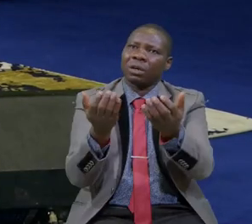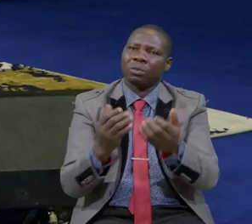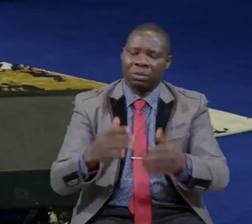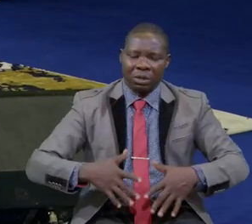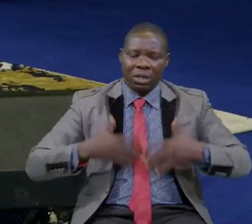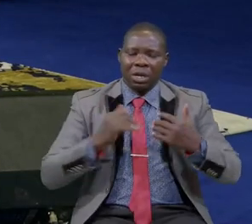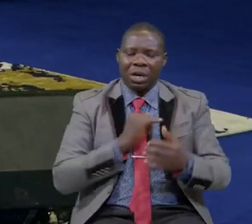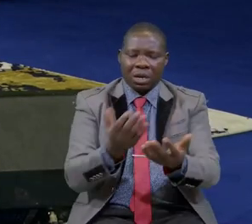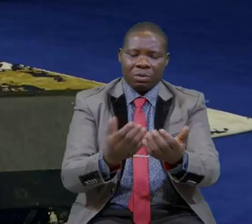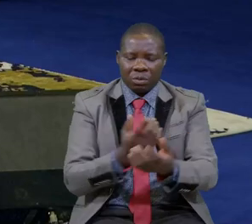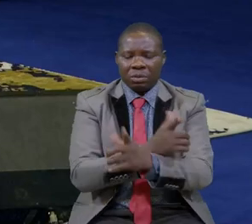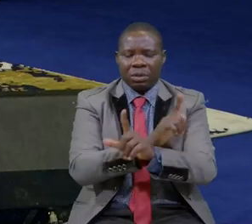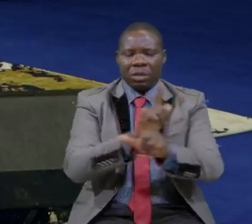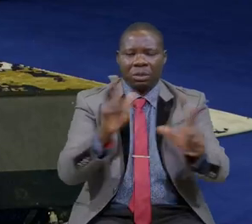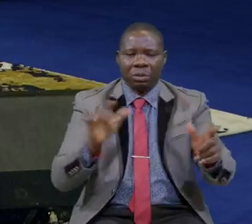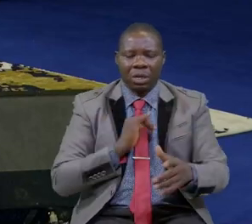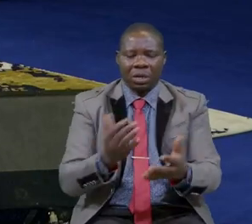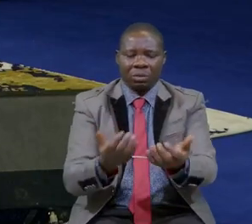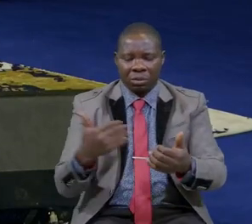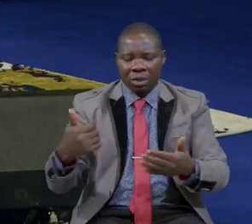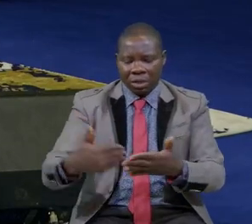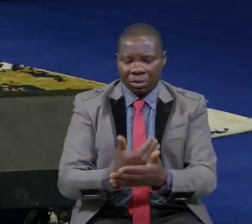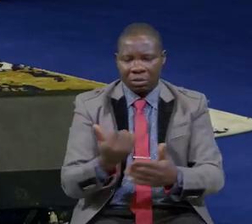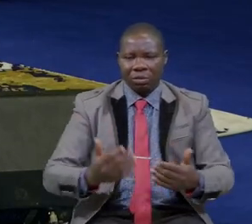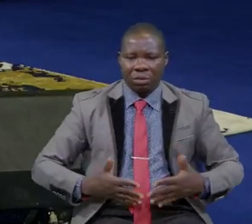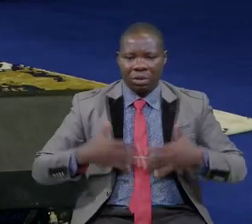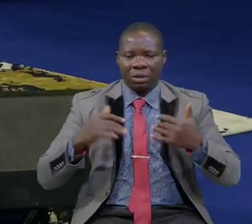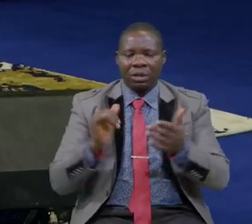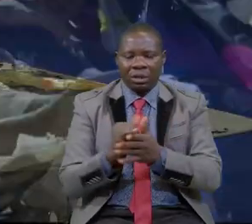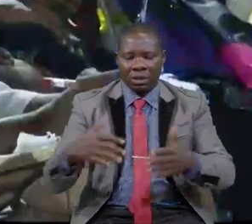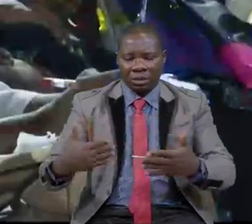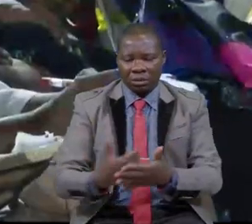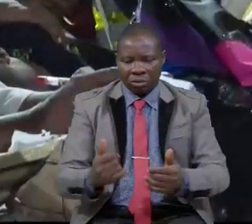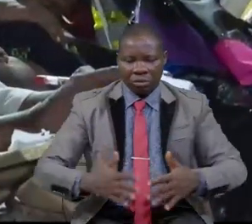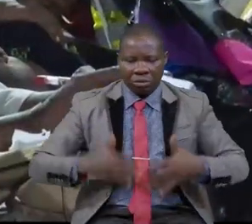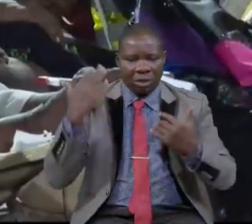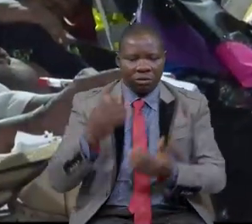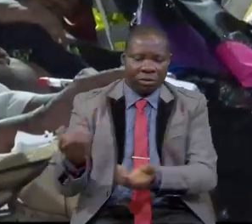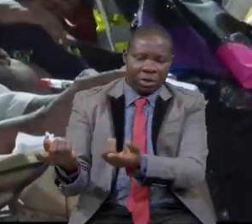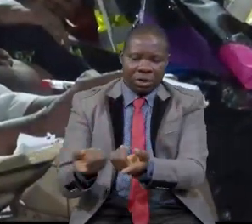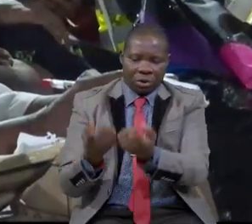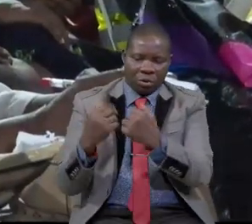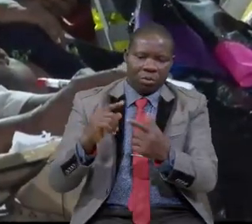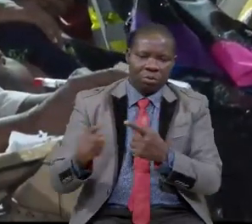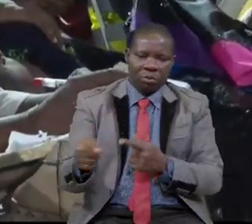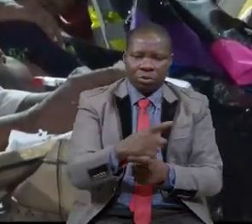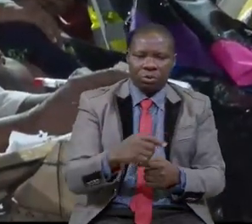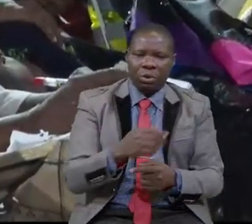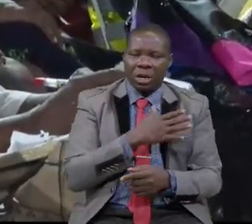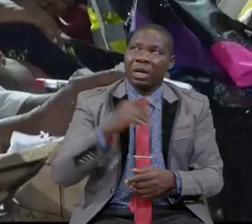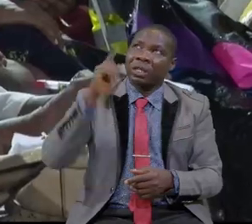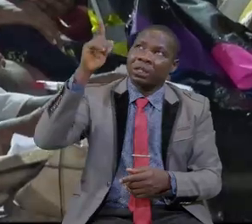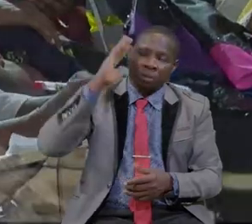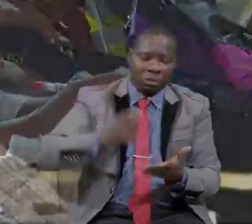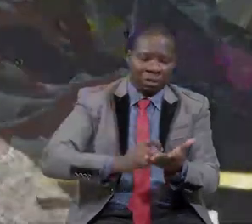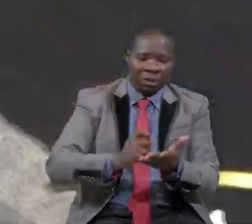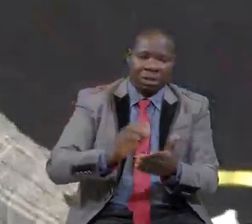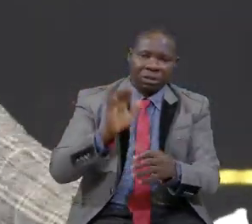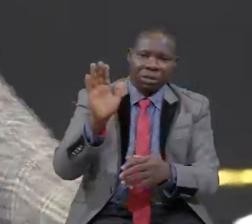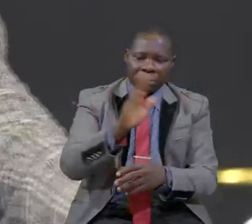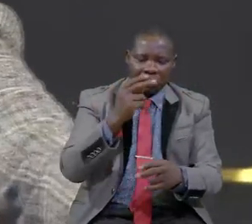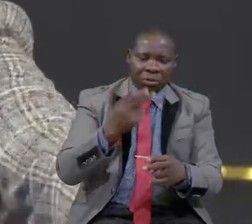I want a new life, that new life will come to you. And it will write your name in the